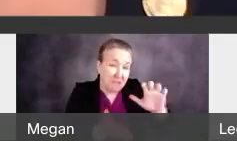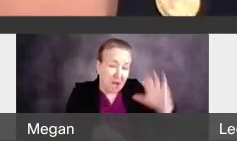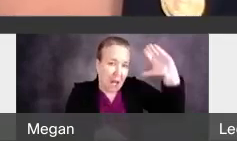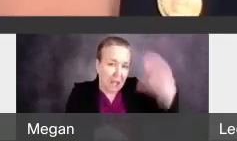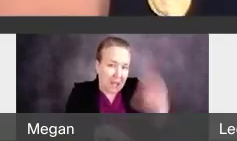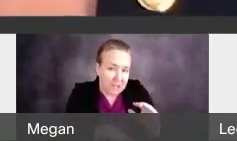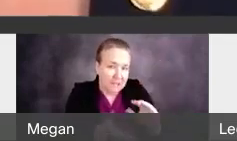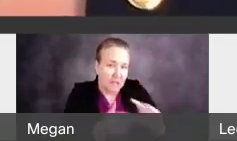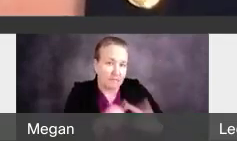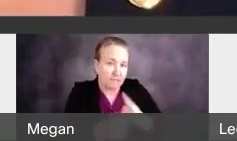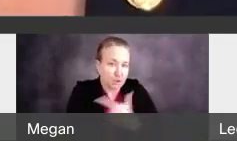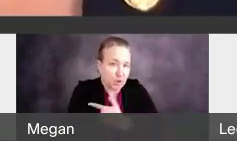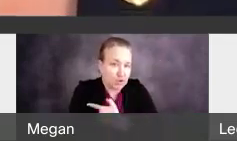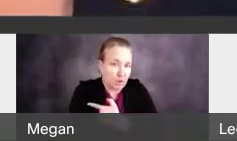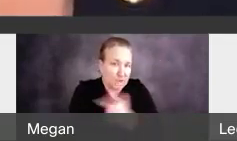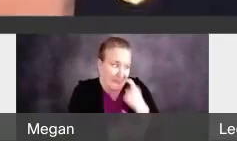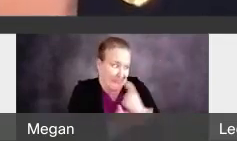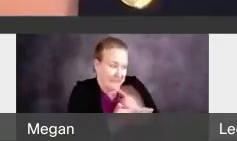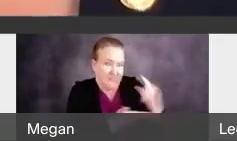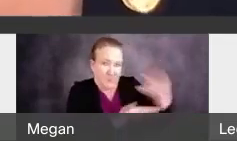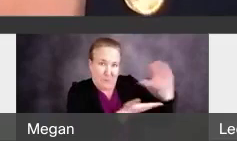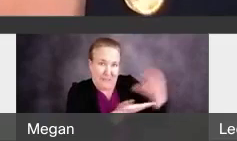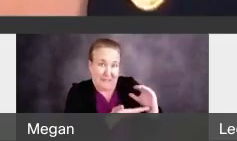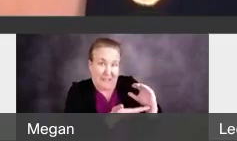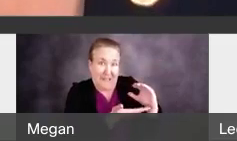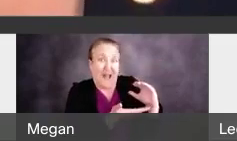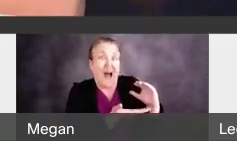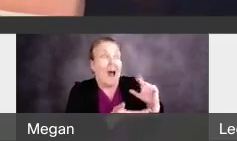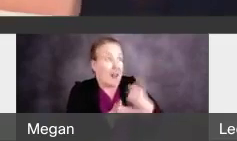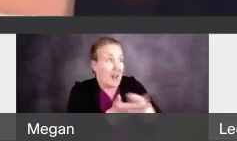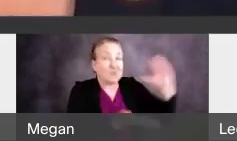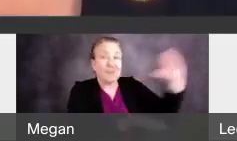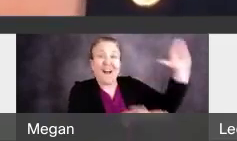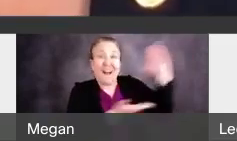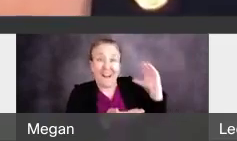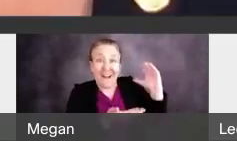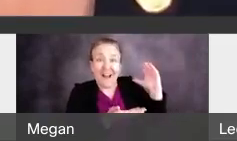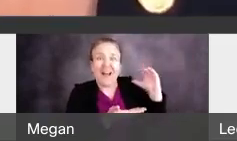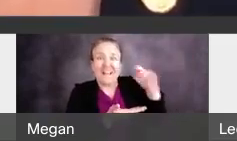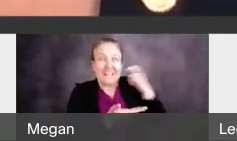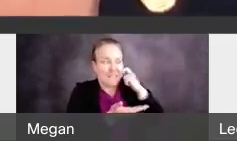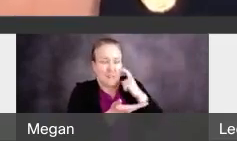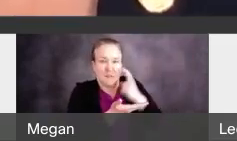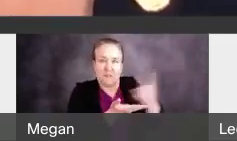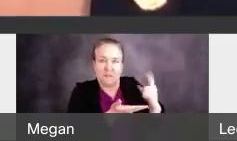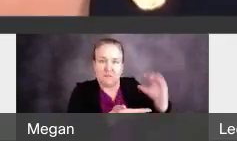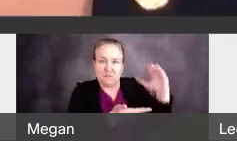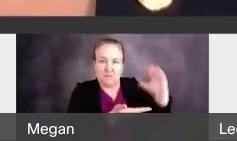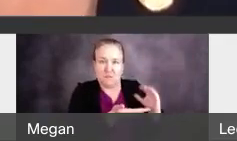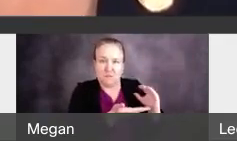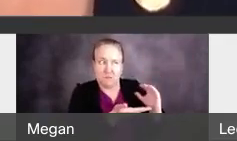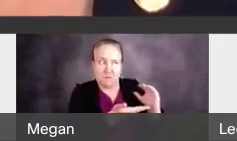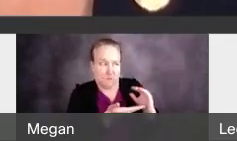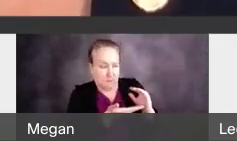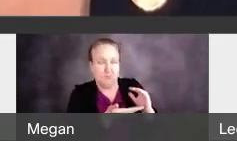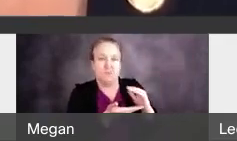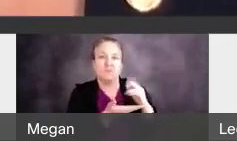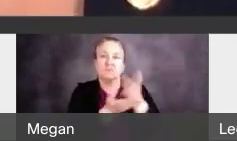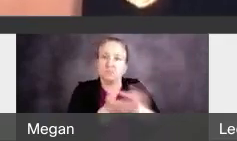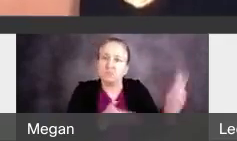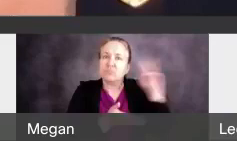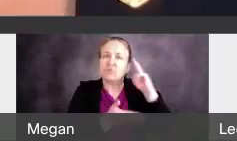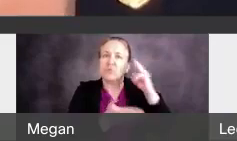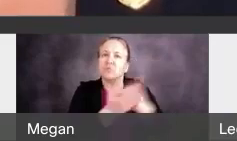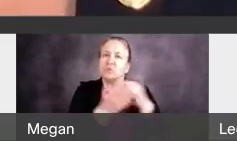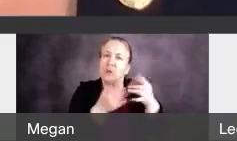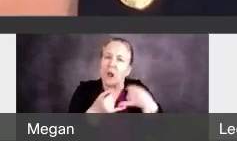first doses this week than last week. As a reminder, 2 weeks ago, the Pennsylvania Department of Health issued new guidelines